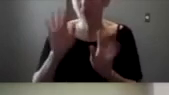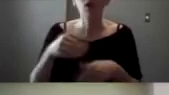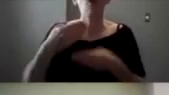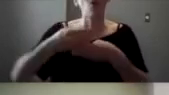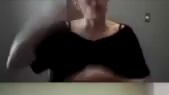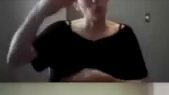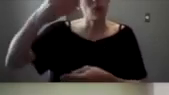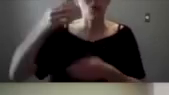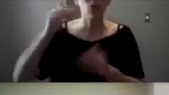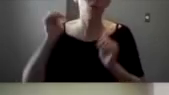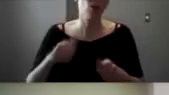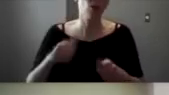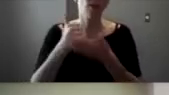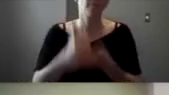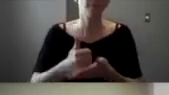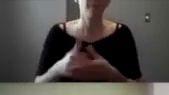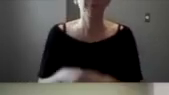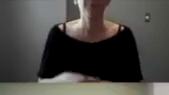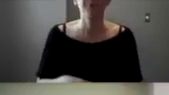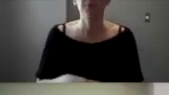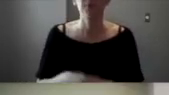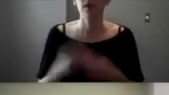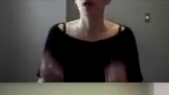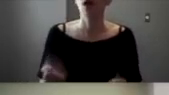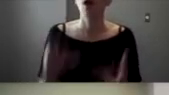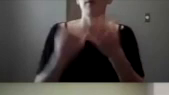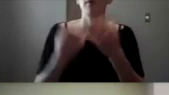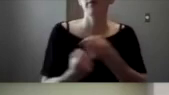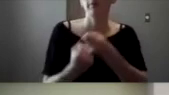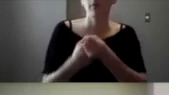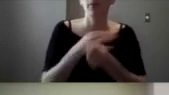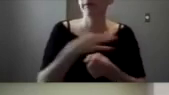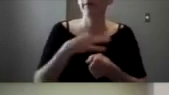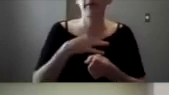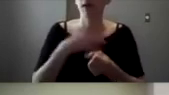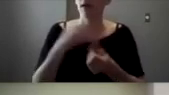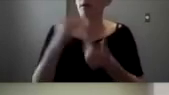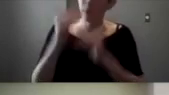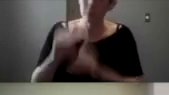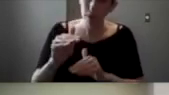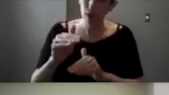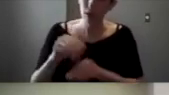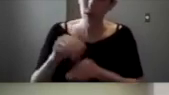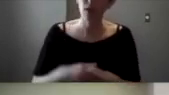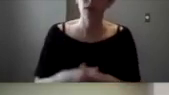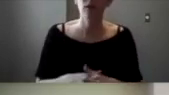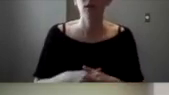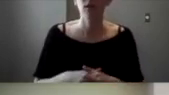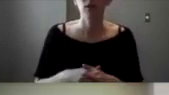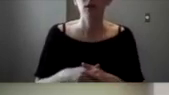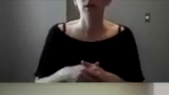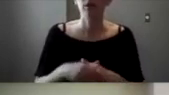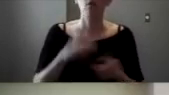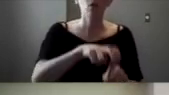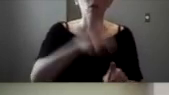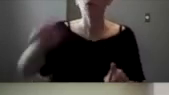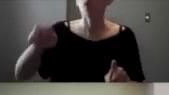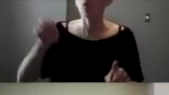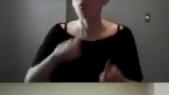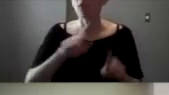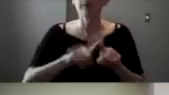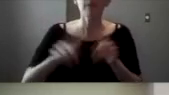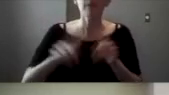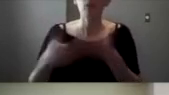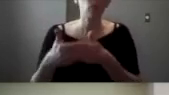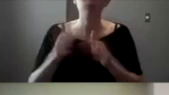help. Minimize support staff and people in the room. Try to minimize moving between rooms, and you all